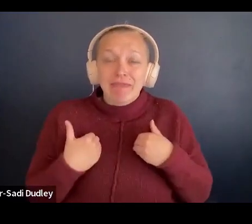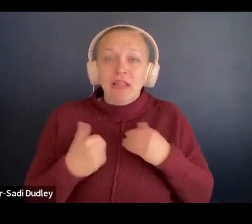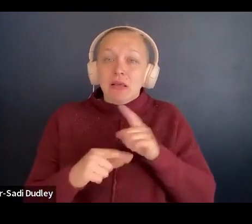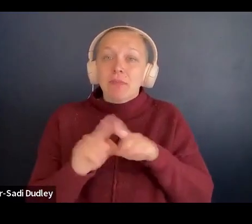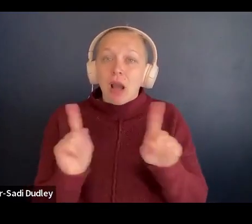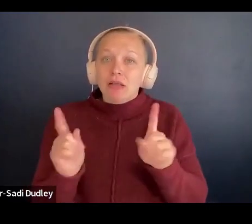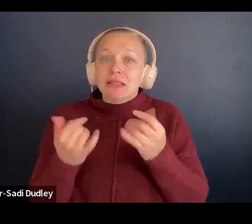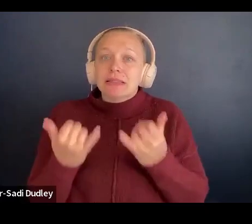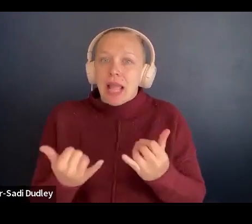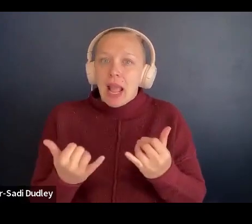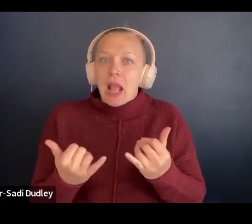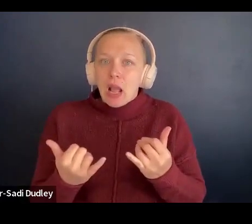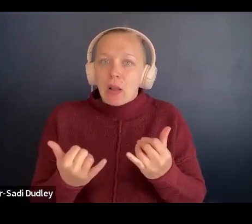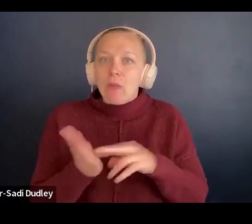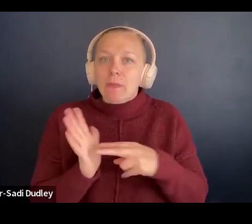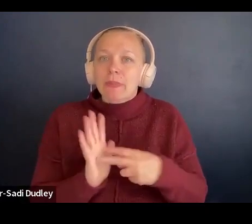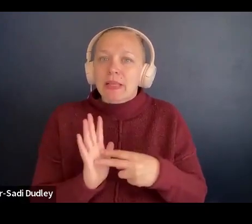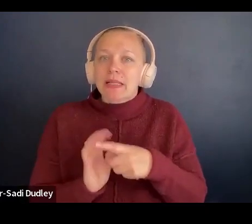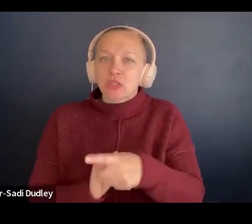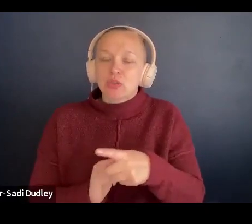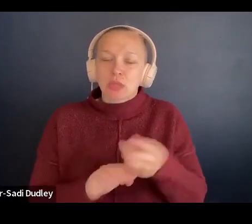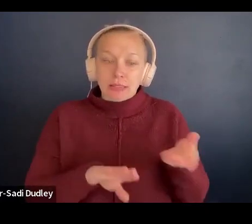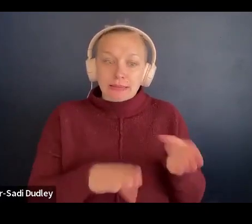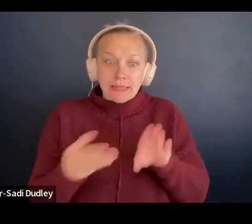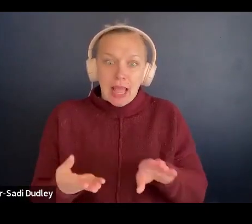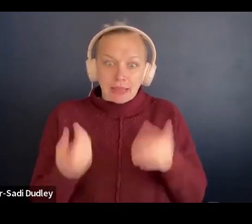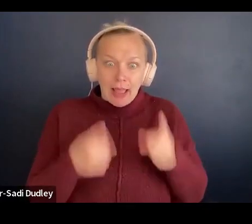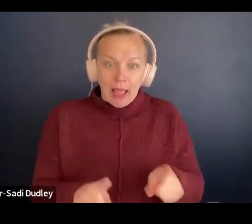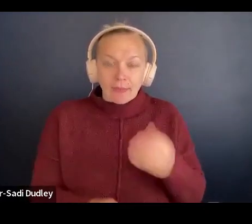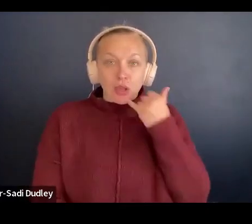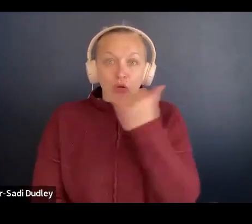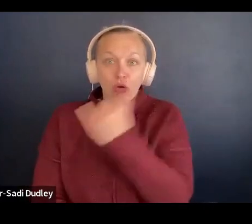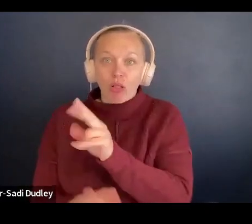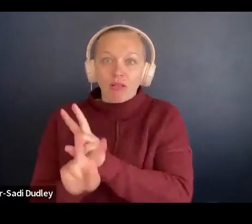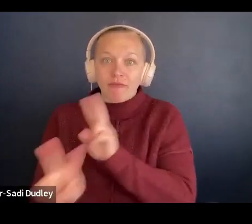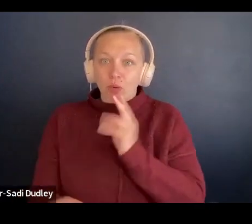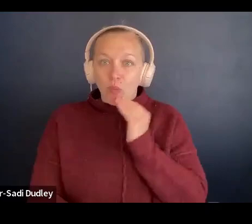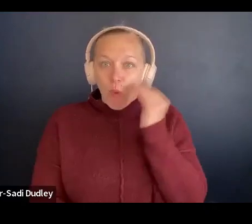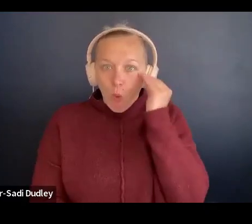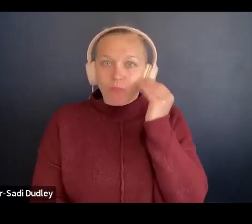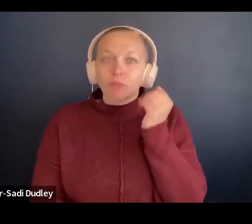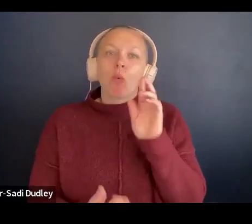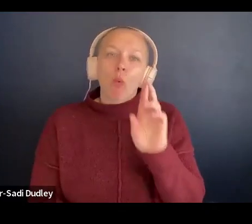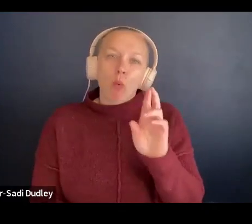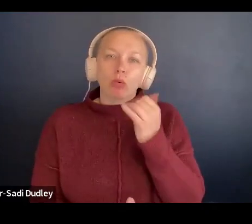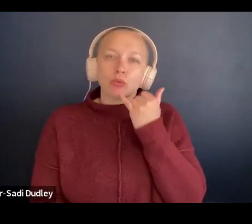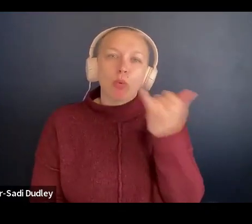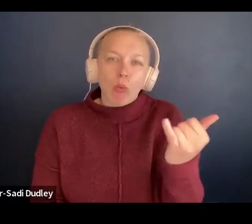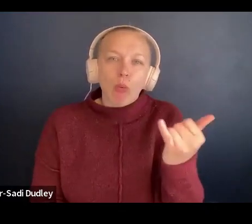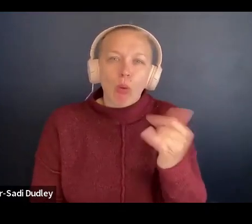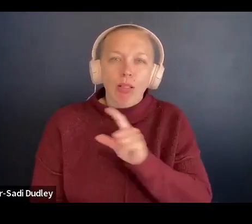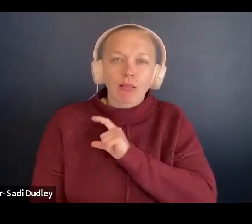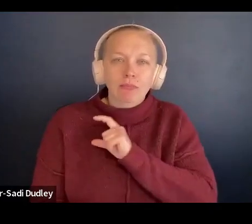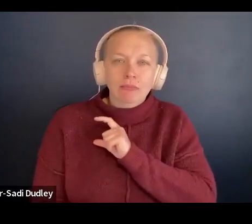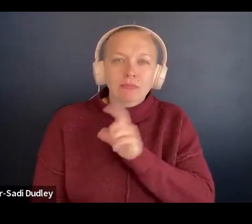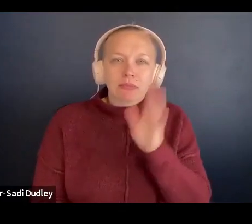right, or the hospice organization, and they call the funeral home for you. The funeral home will come out and do what we call a removal, bring